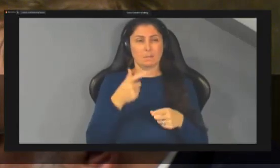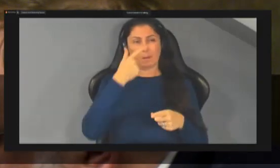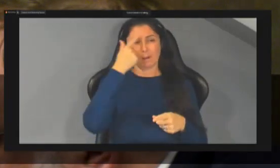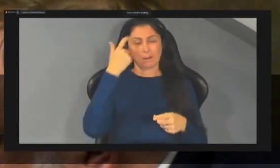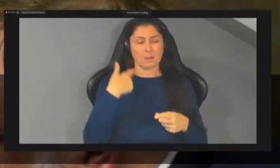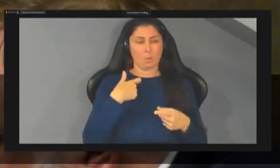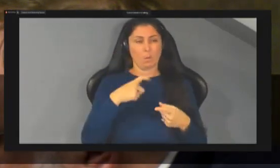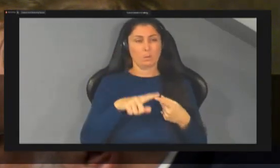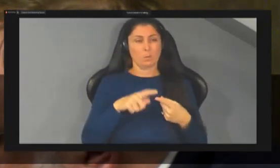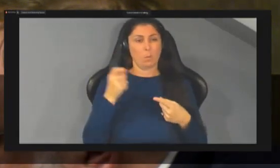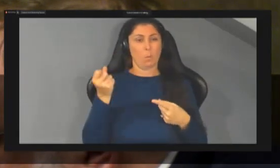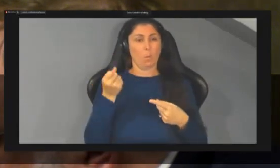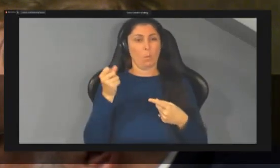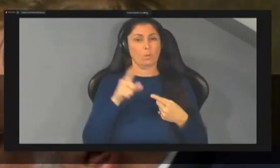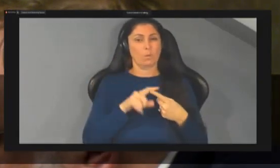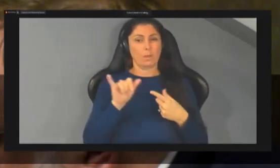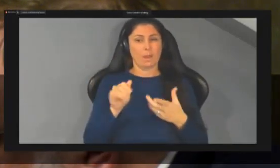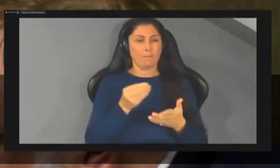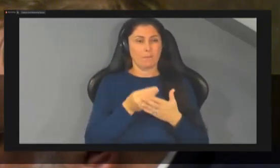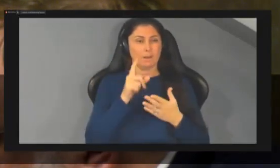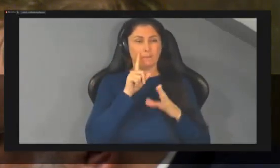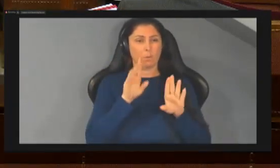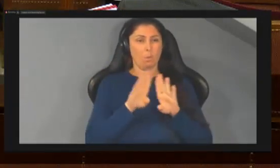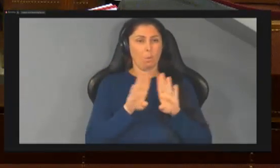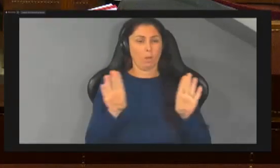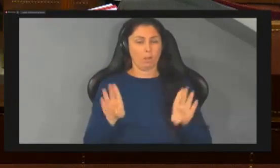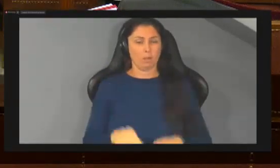on to that funding for the wall.